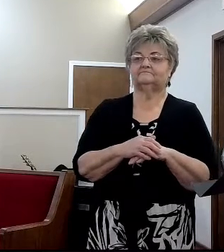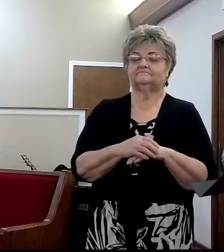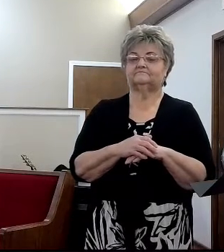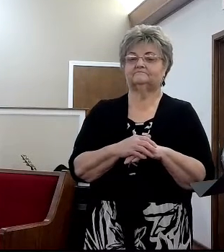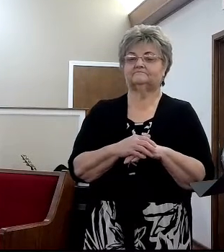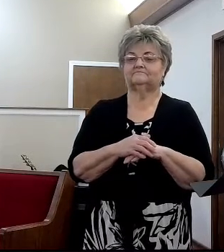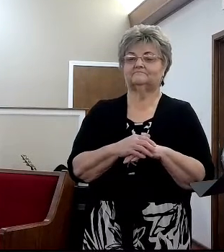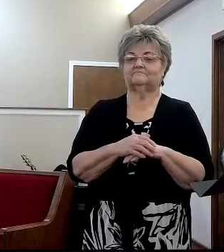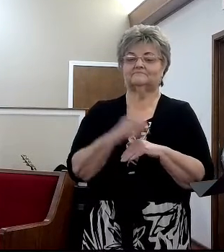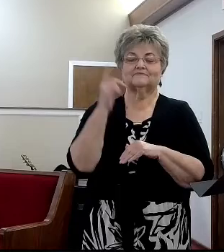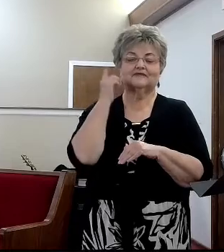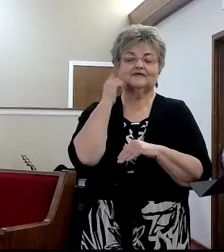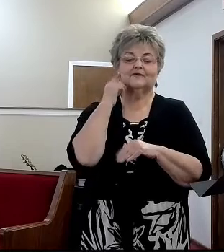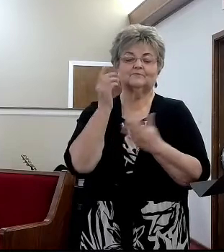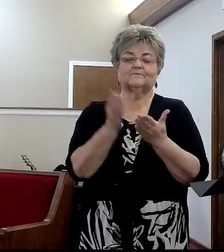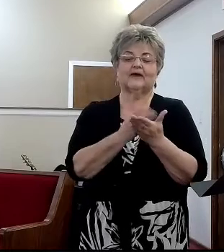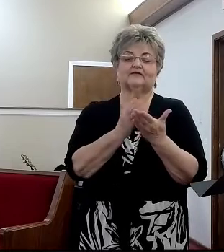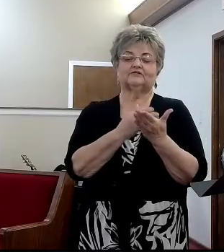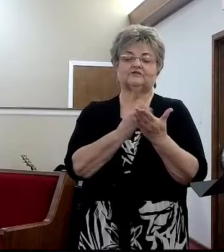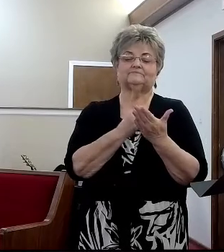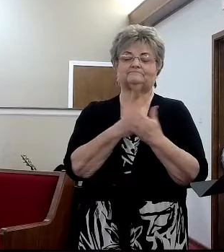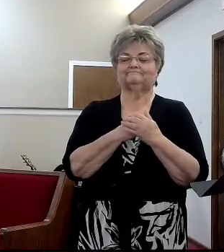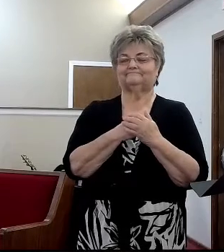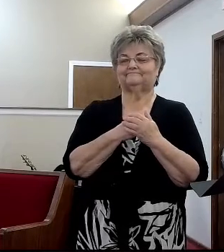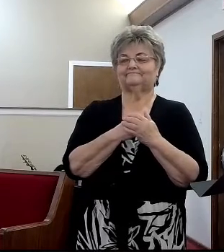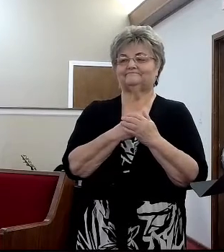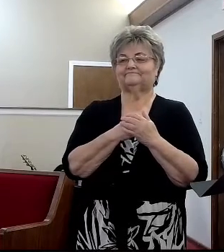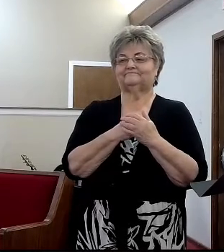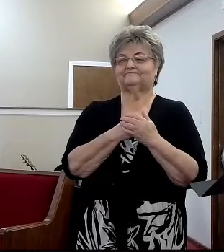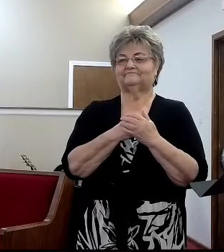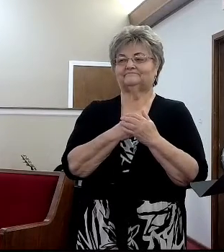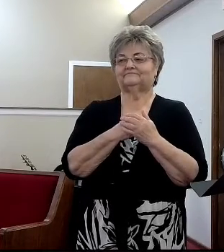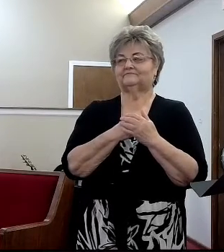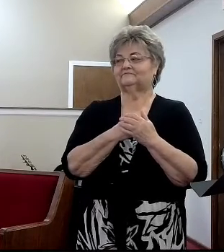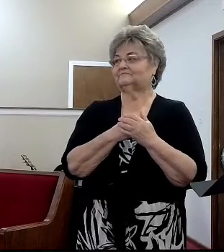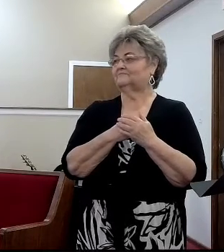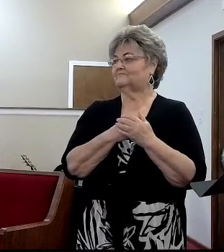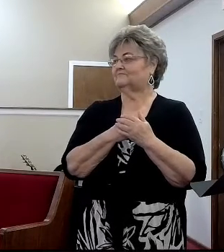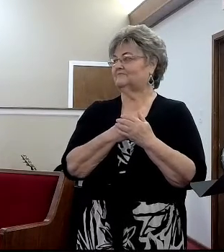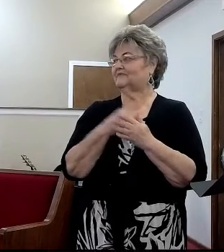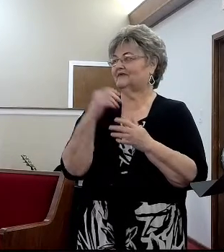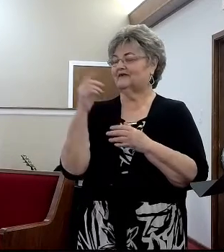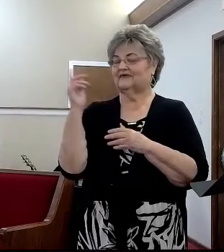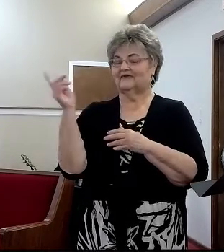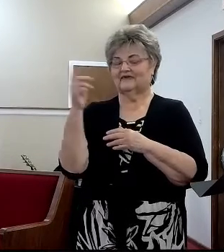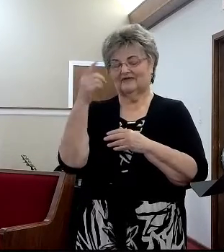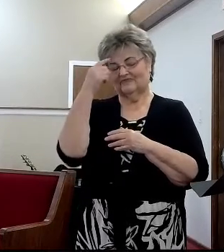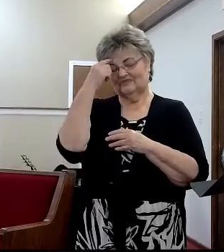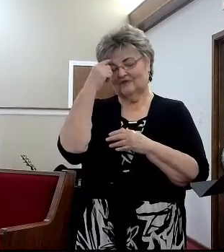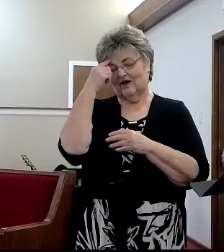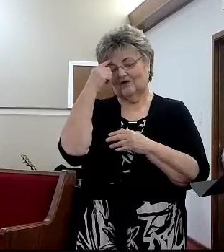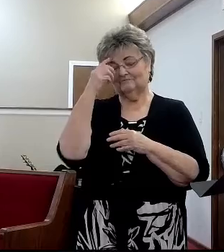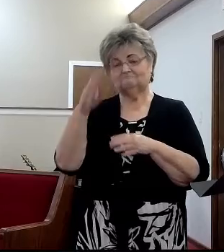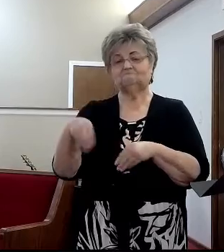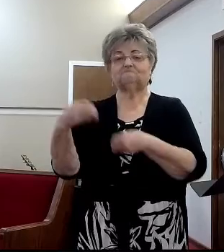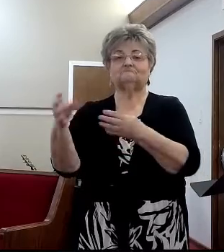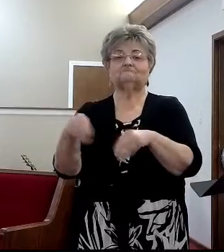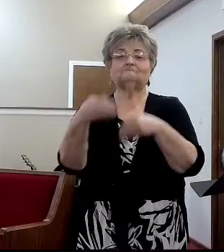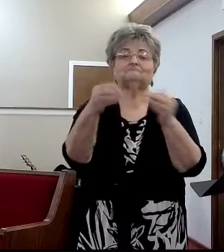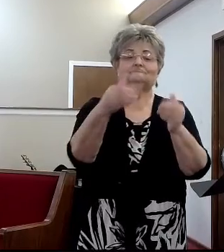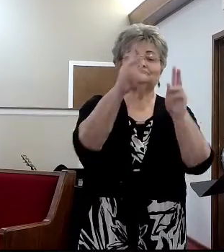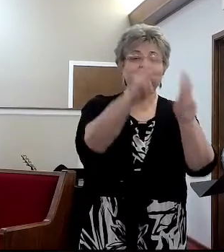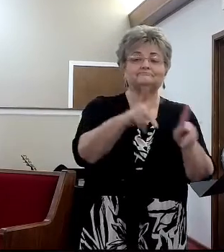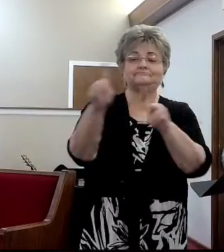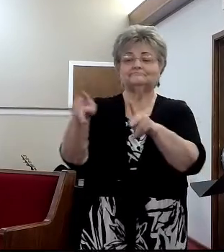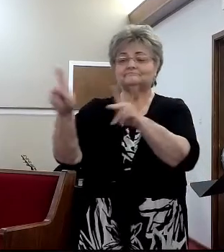Still here in pages. So I thought about assigning out verses so we didn't have the awkwardness in between the